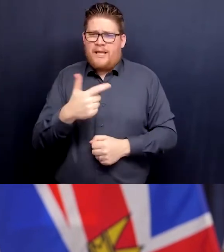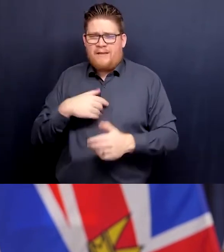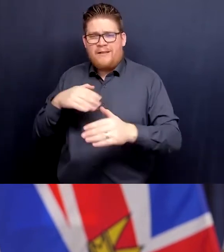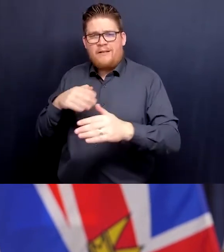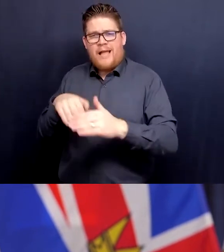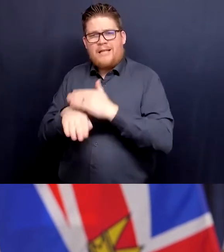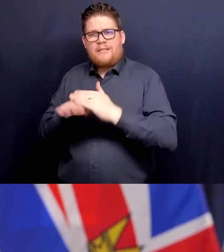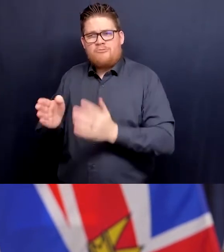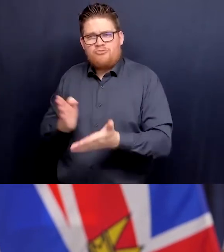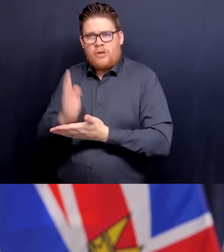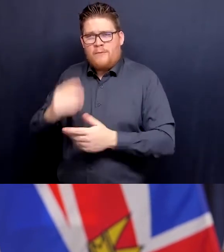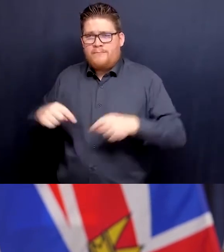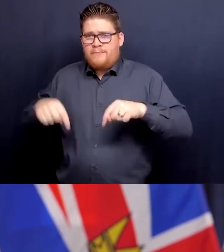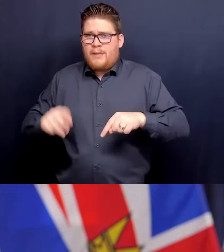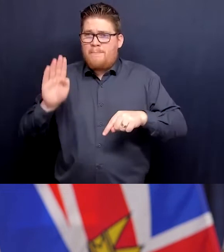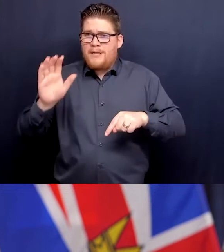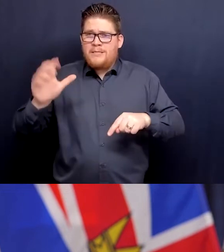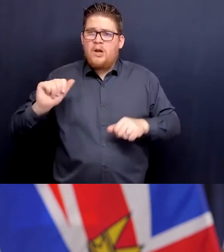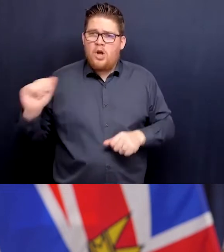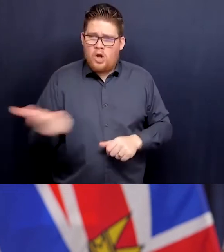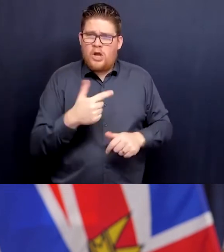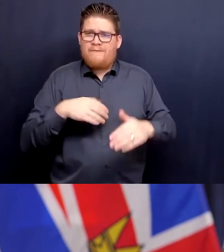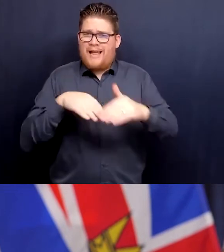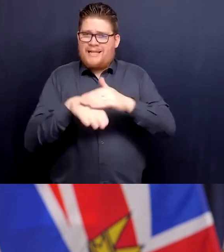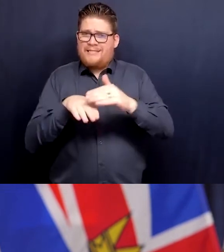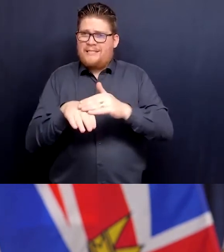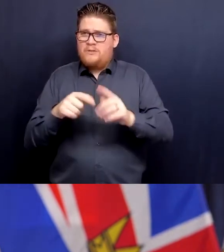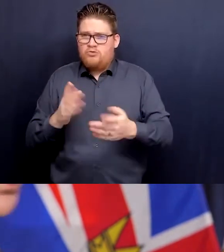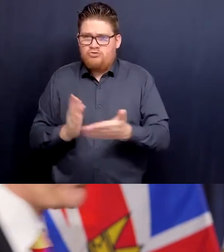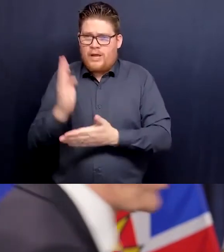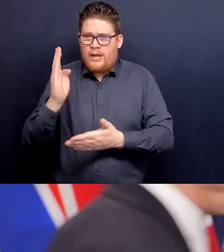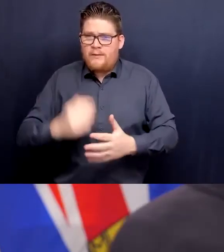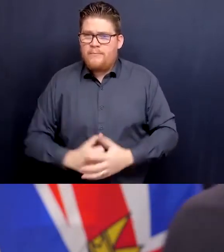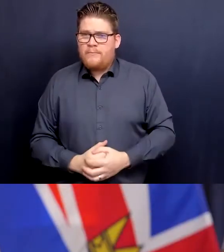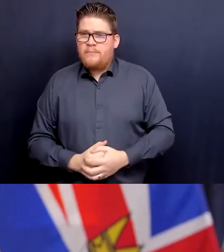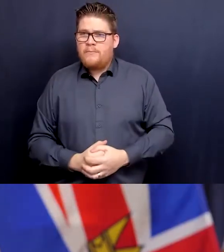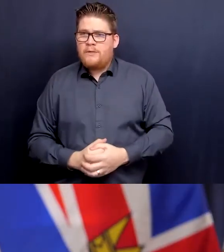free, available vaccine that makes them safer.